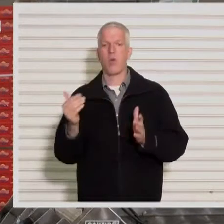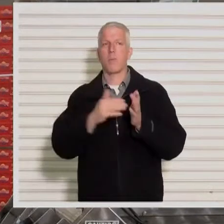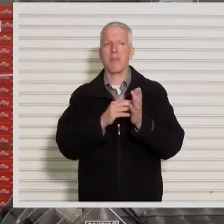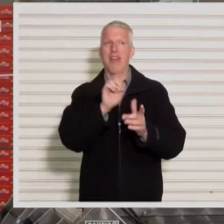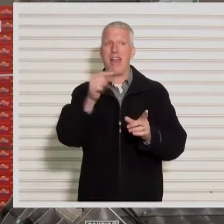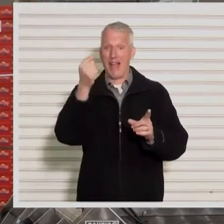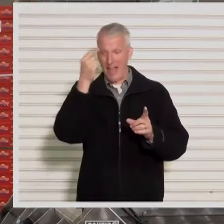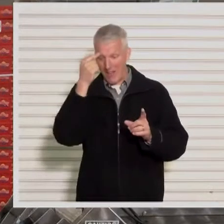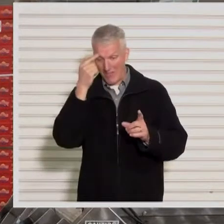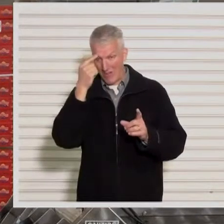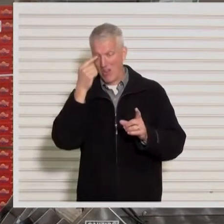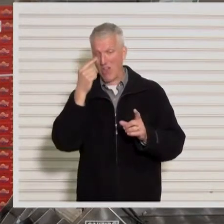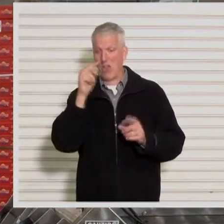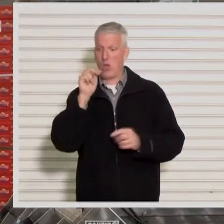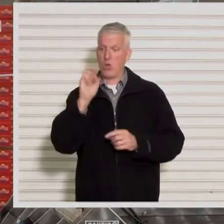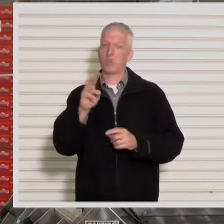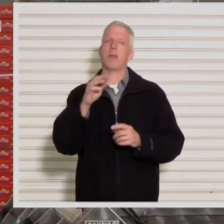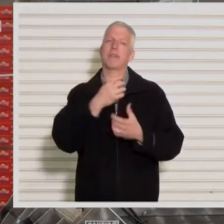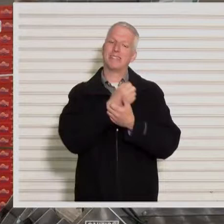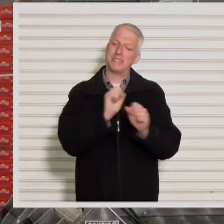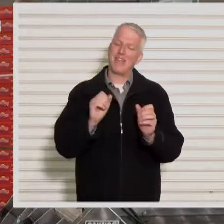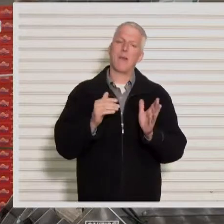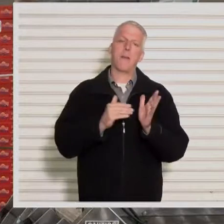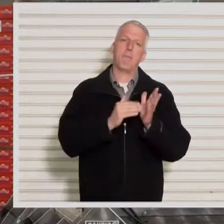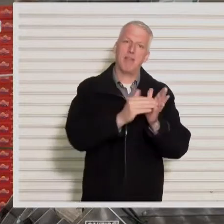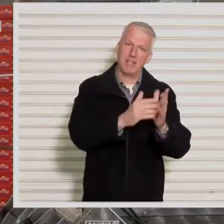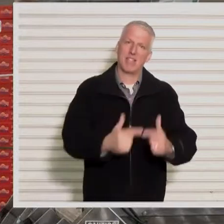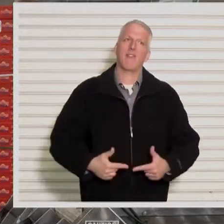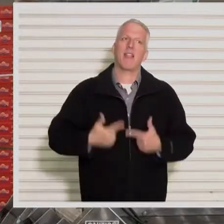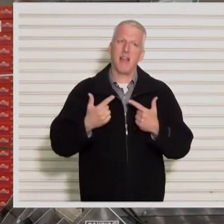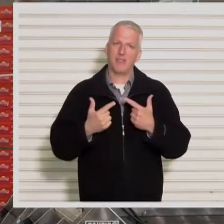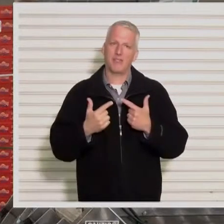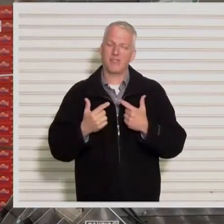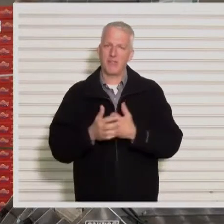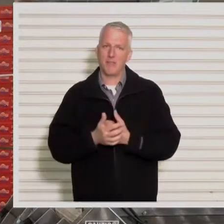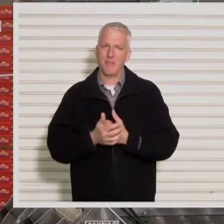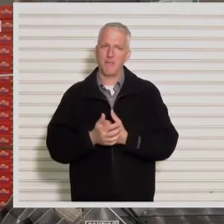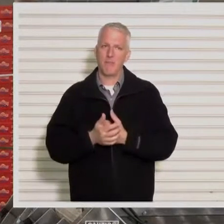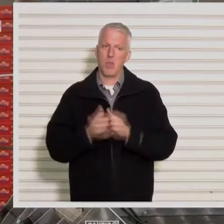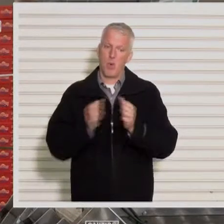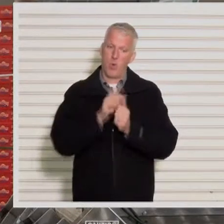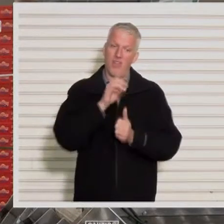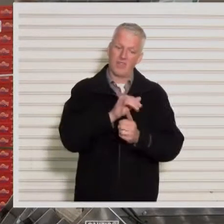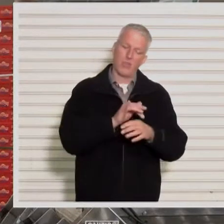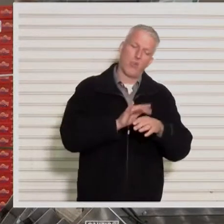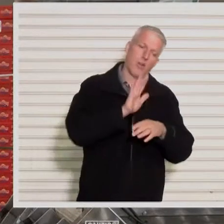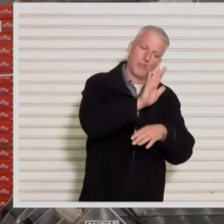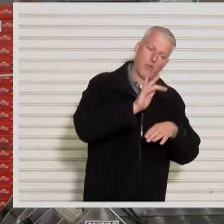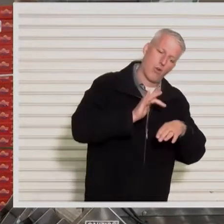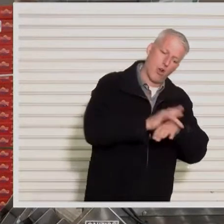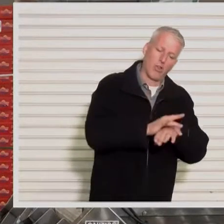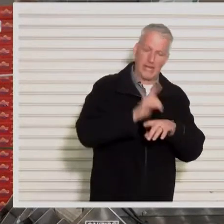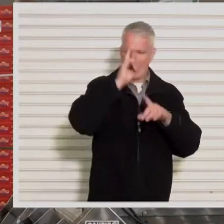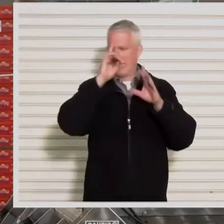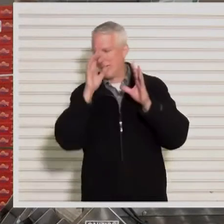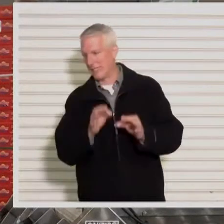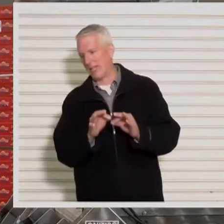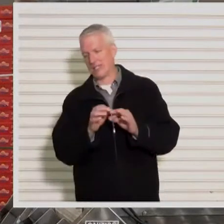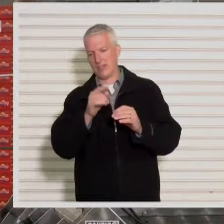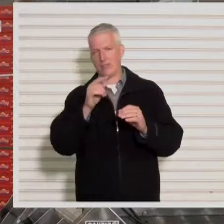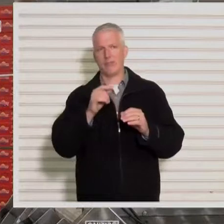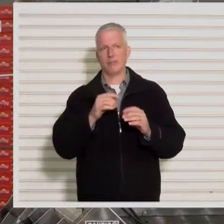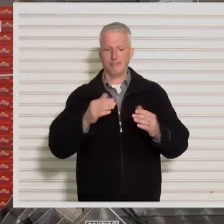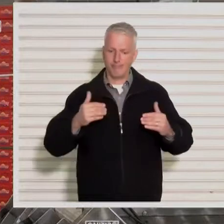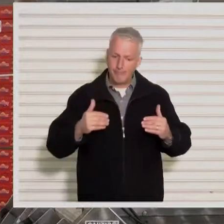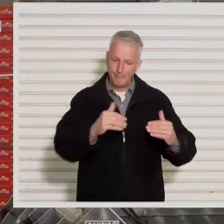Governor Newsom saved millions of lives with his early, decisive